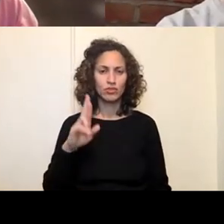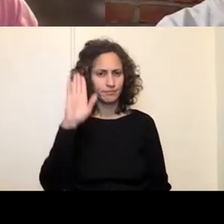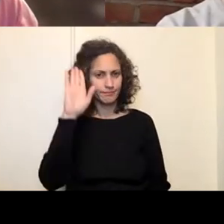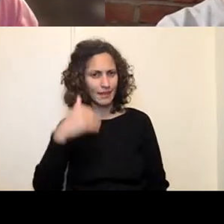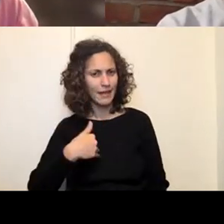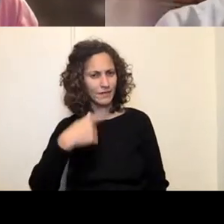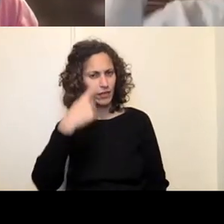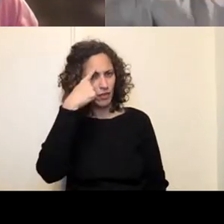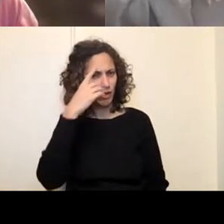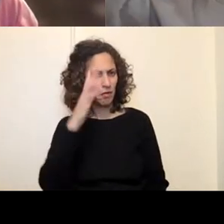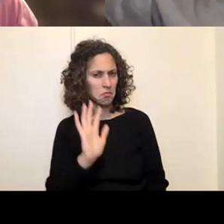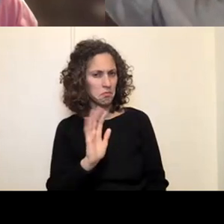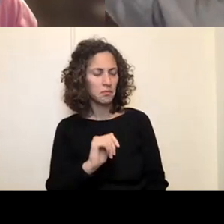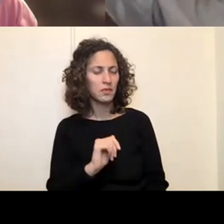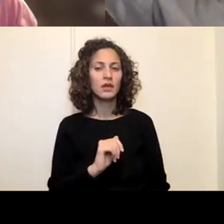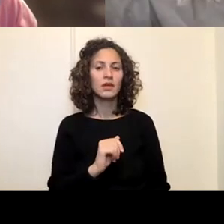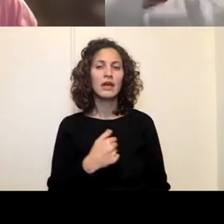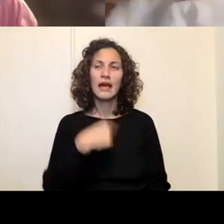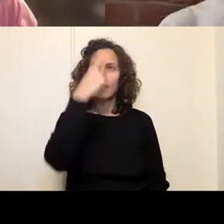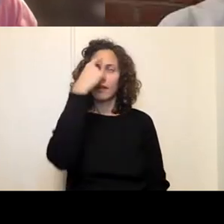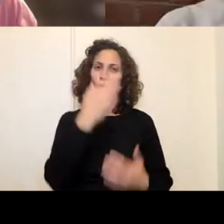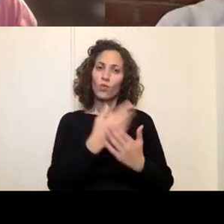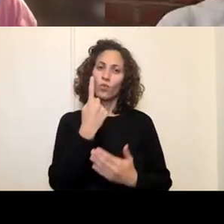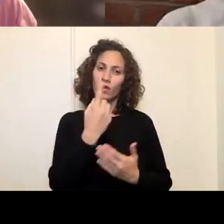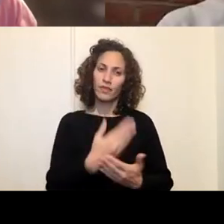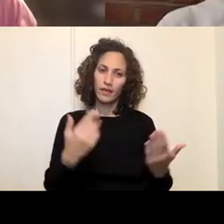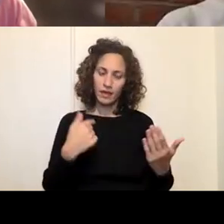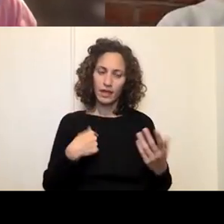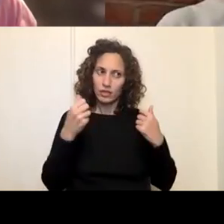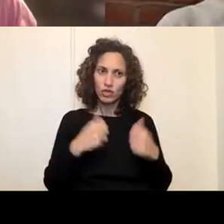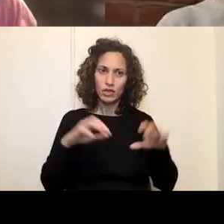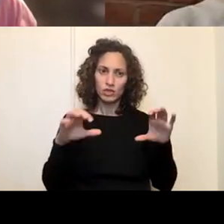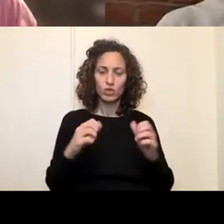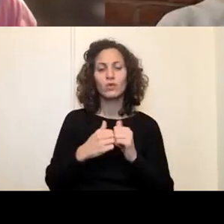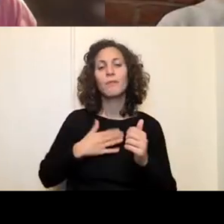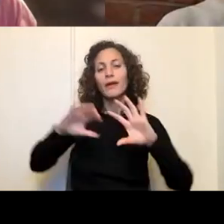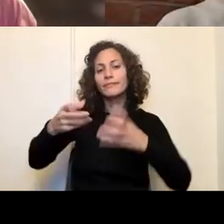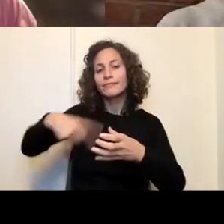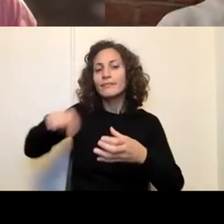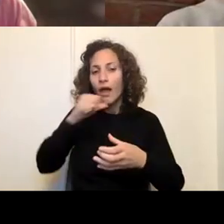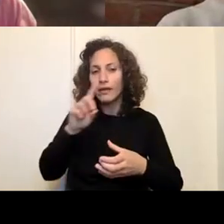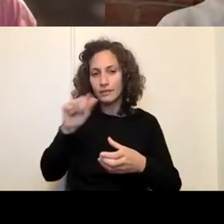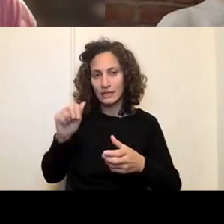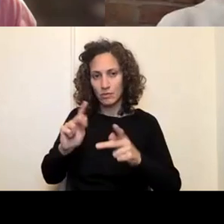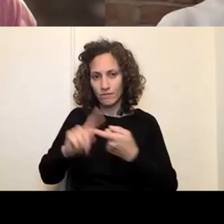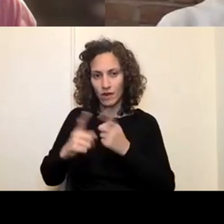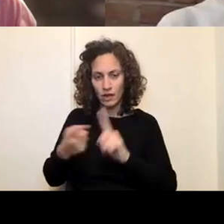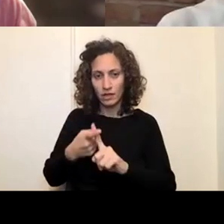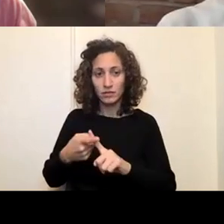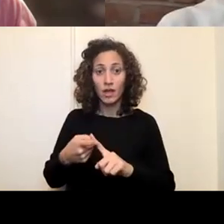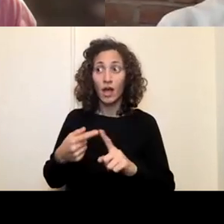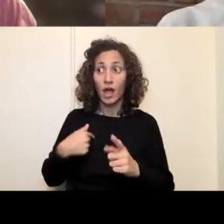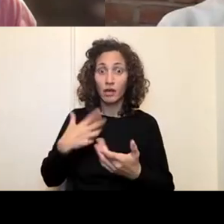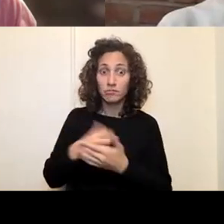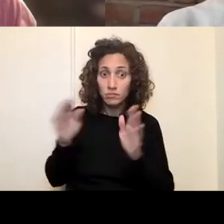Spencer. I think one of the things that I try to do with my group of non-disabled friends is to have the conversation about sex a